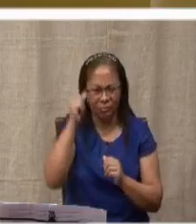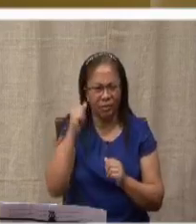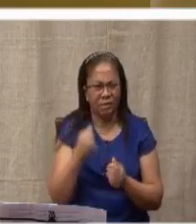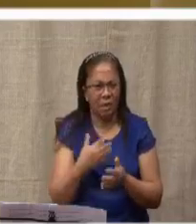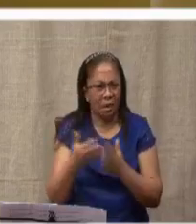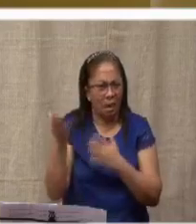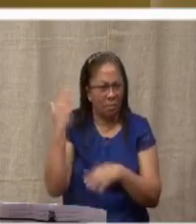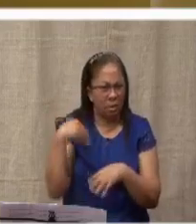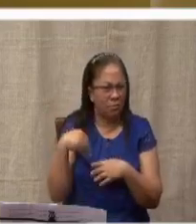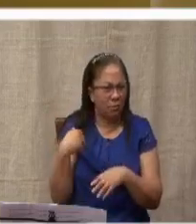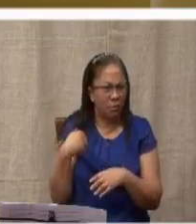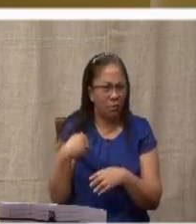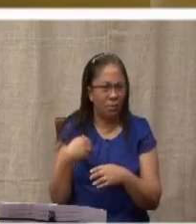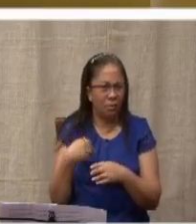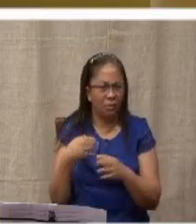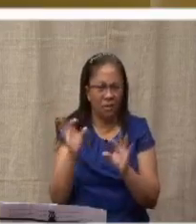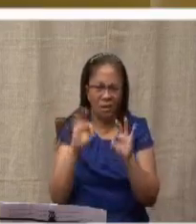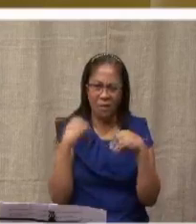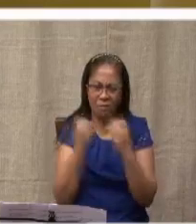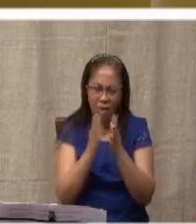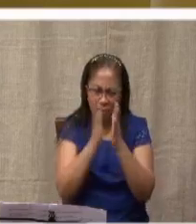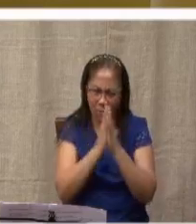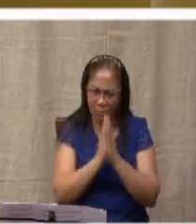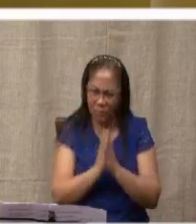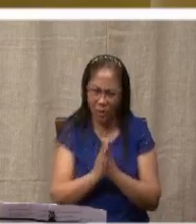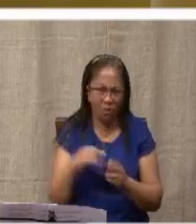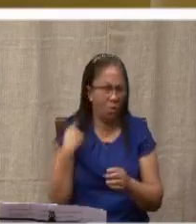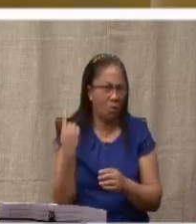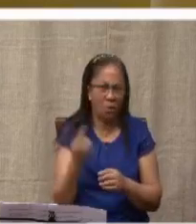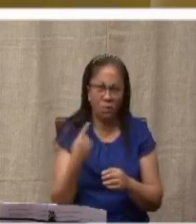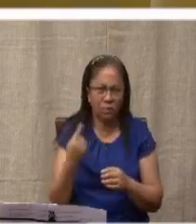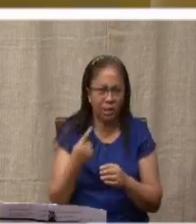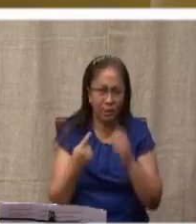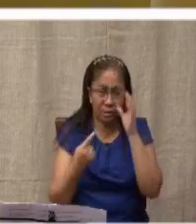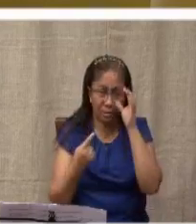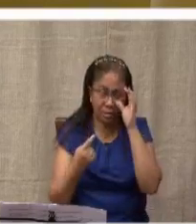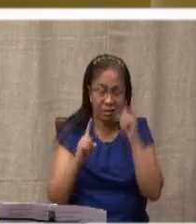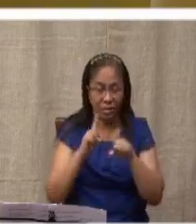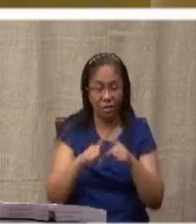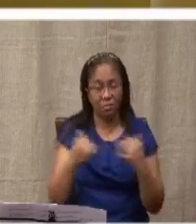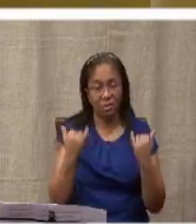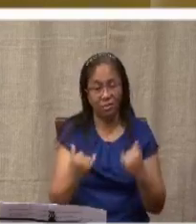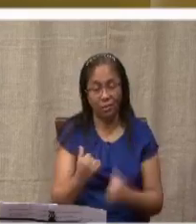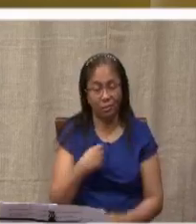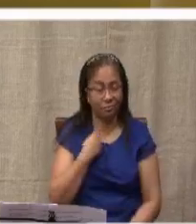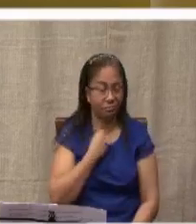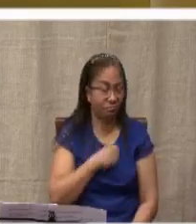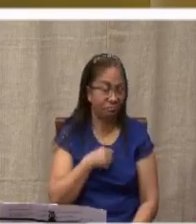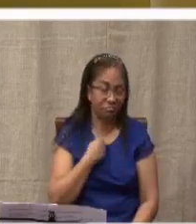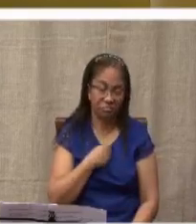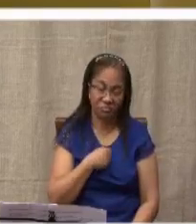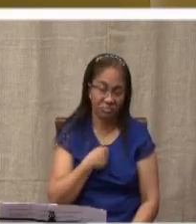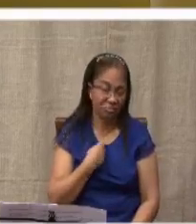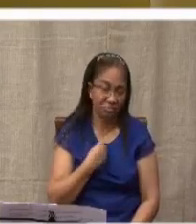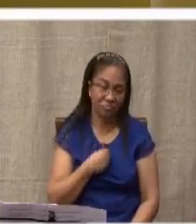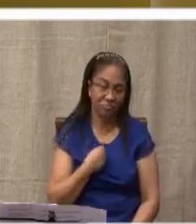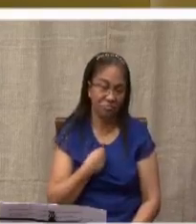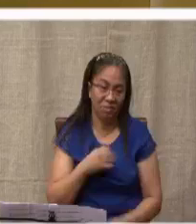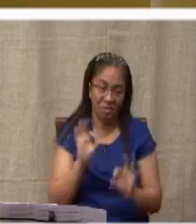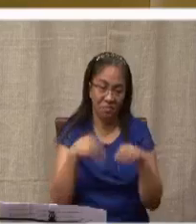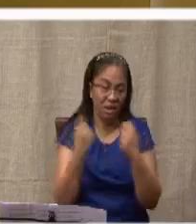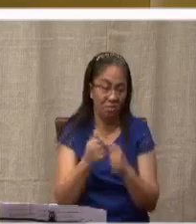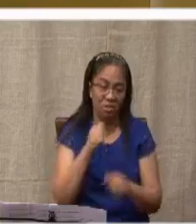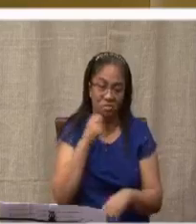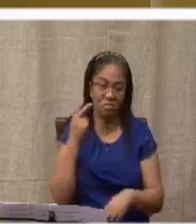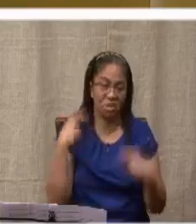prayer was something that was just taken for granted and now unfortunately many families don't have a time or space